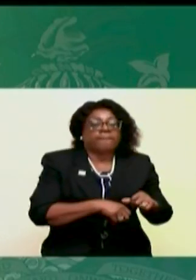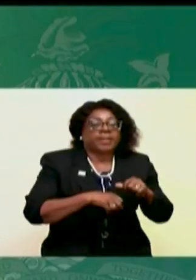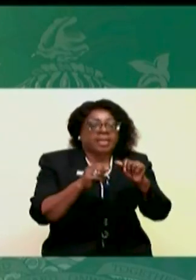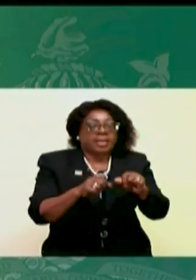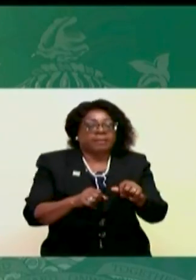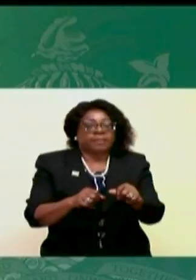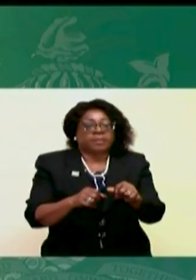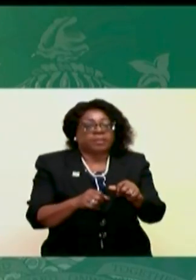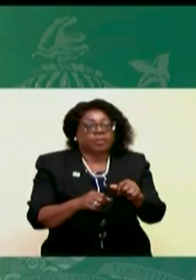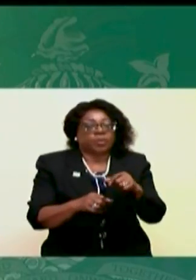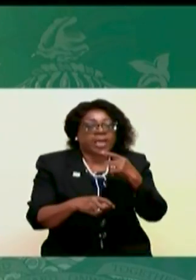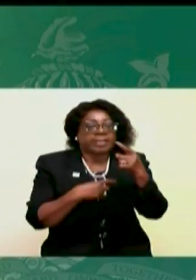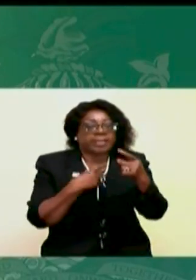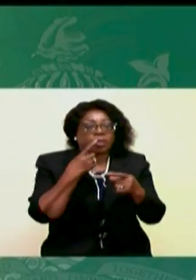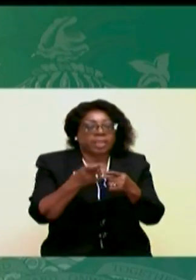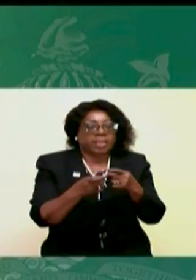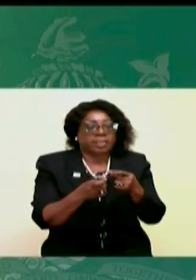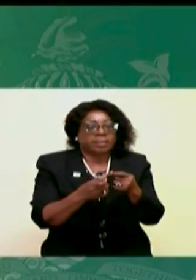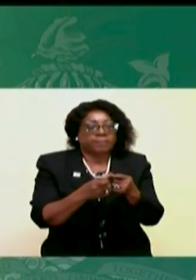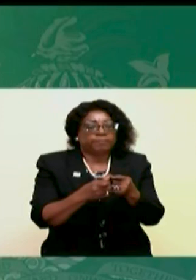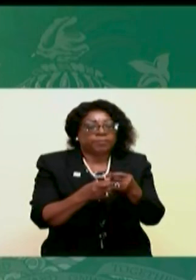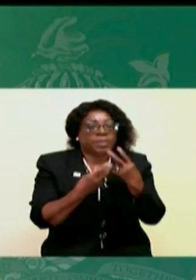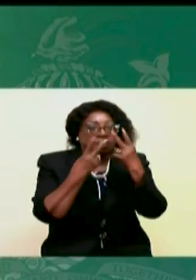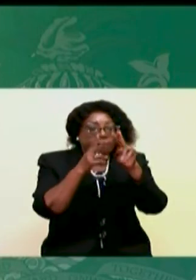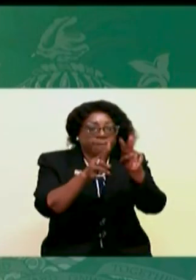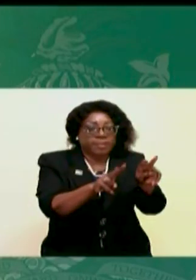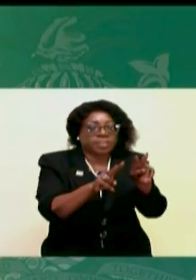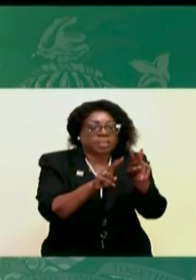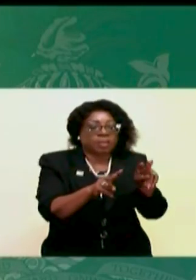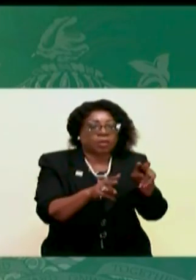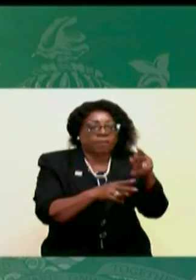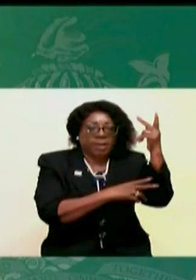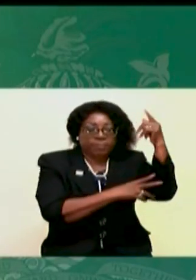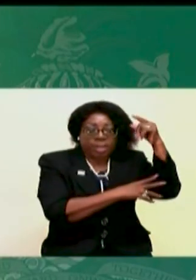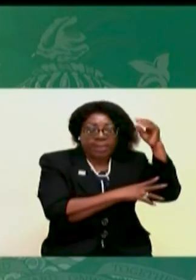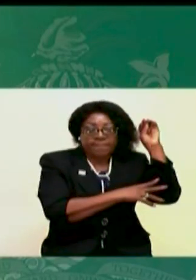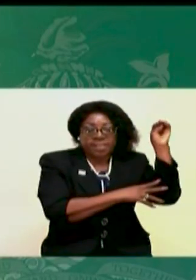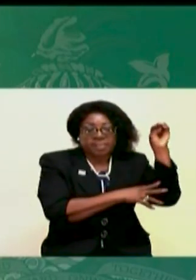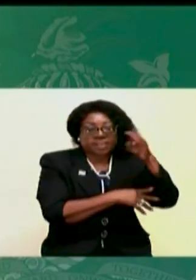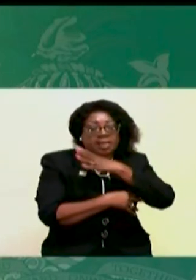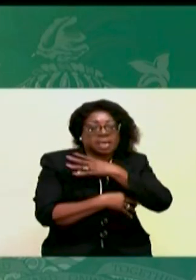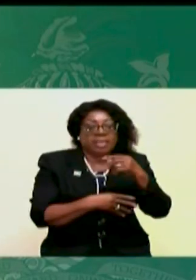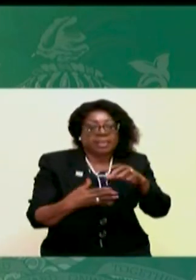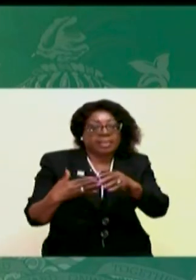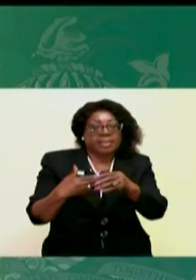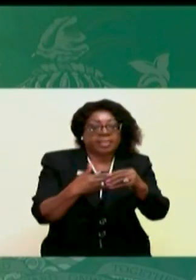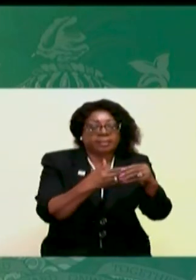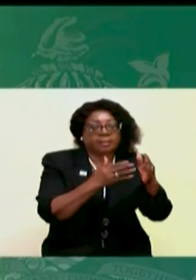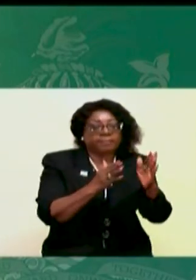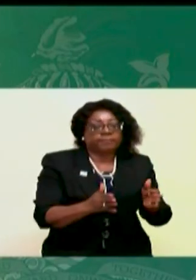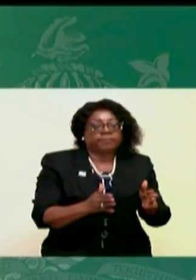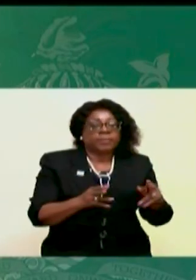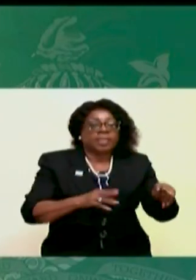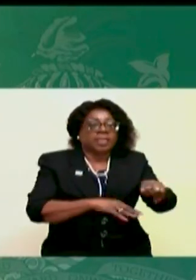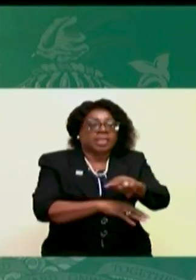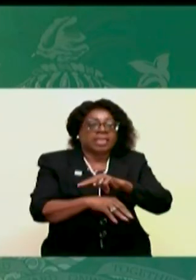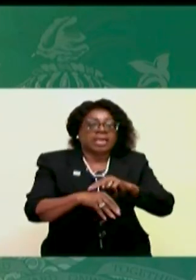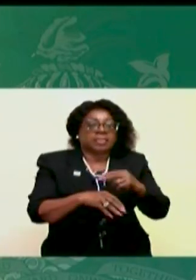articulate the vision of our Prime Minister and leader for national